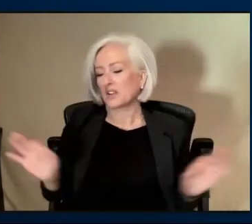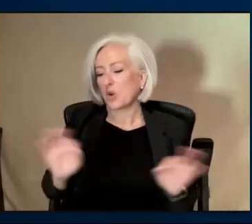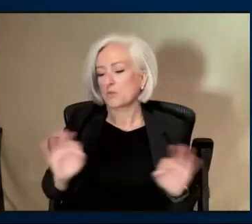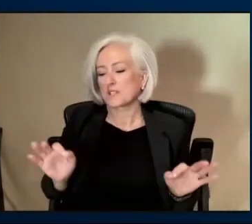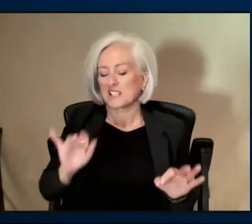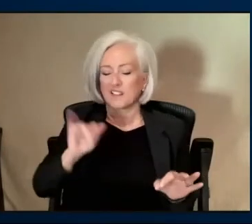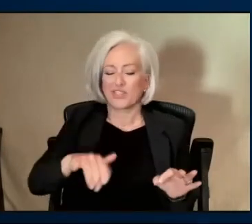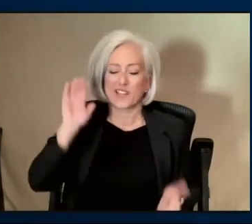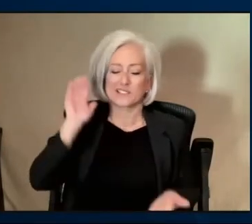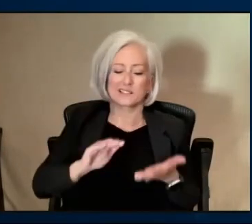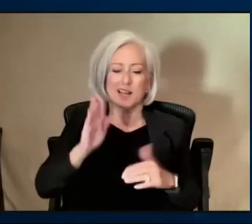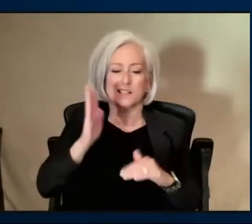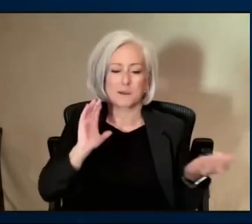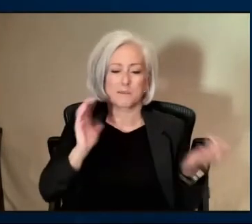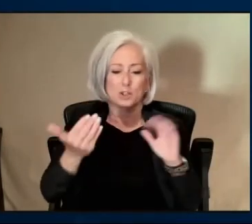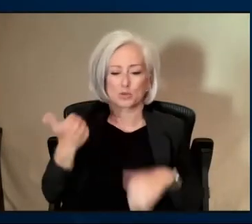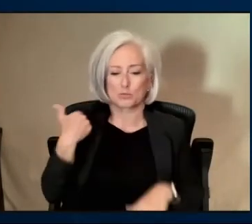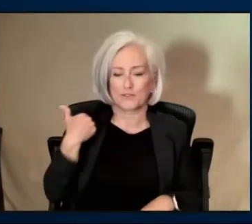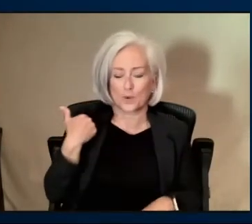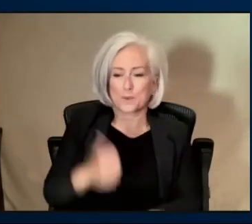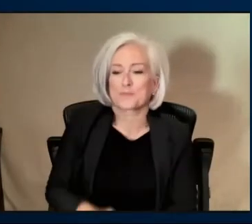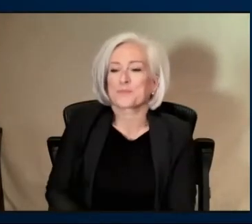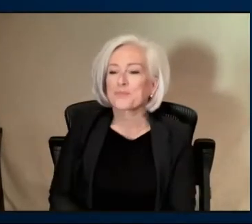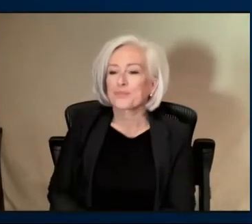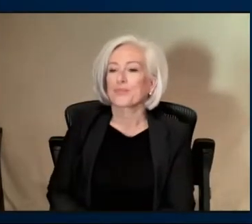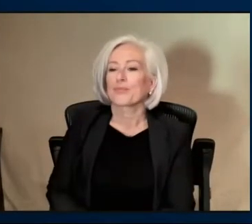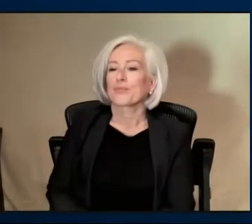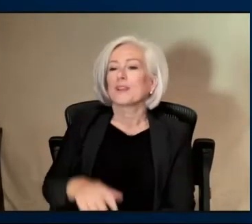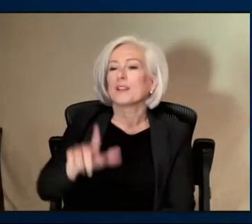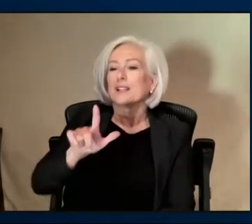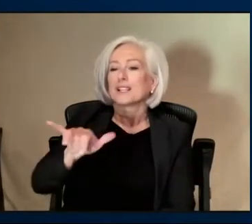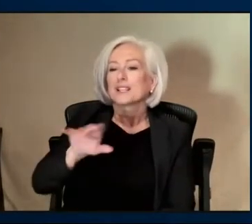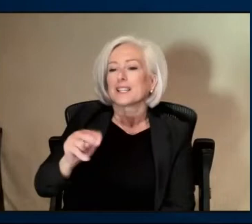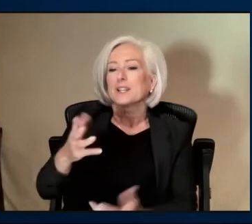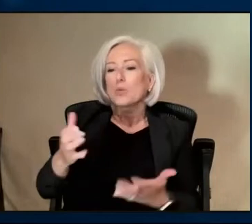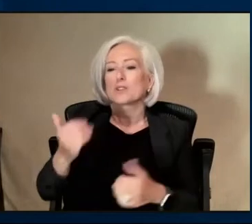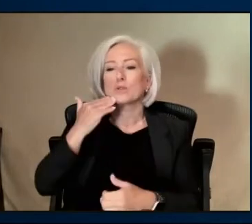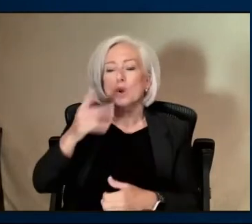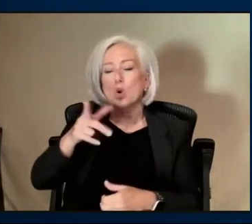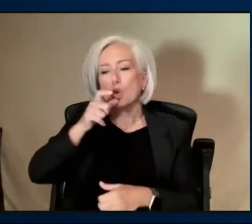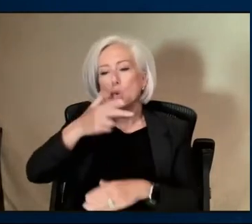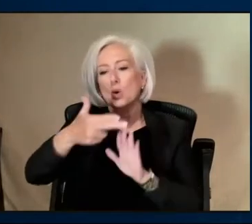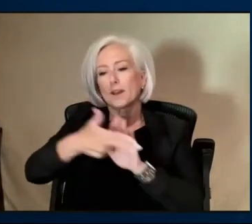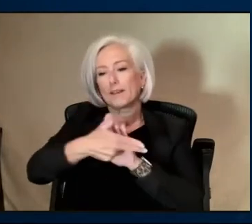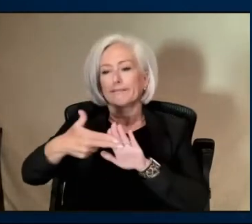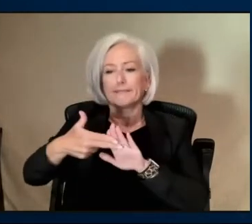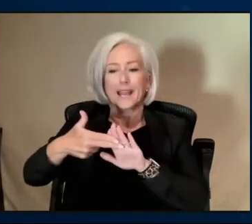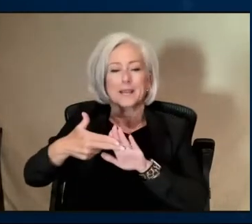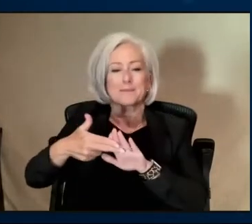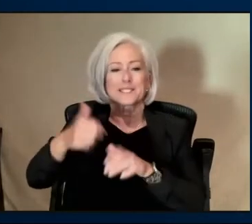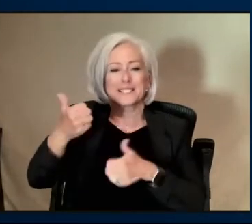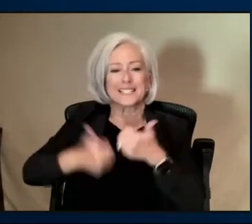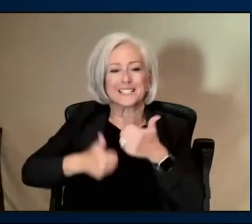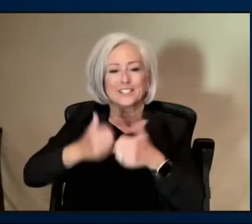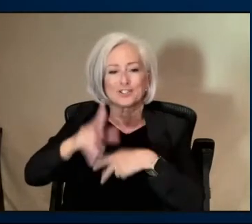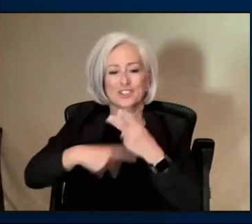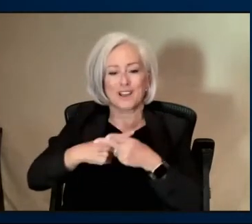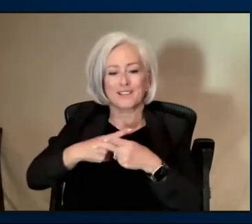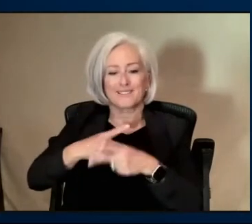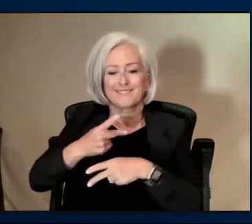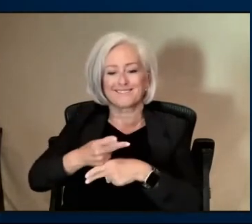All right, Lynn wants to know if the doctors can tell us who names the variants. Who's responsible for giving out the names?